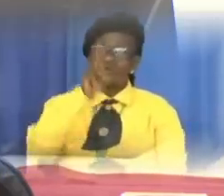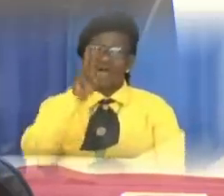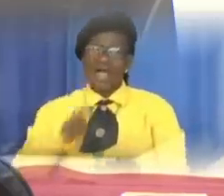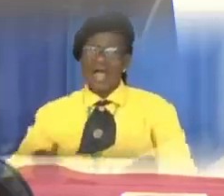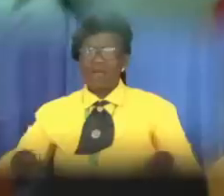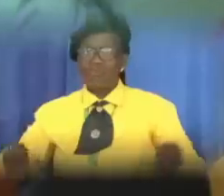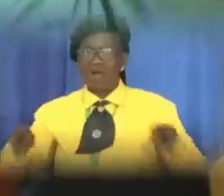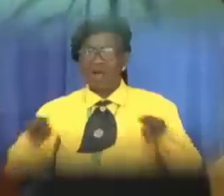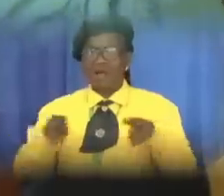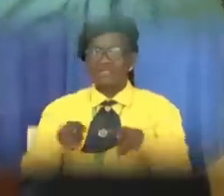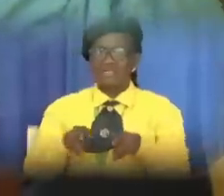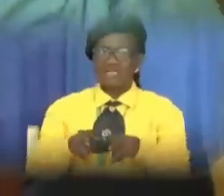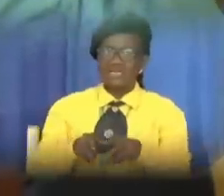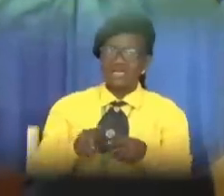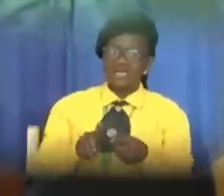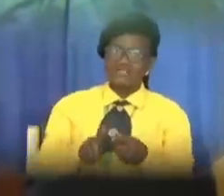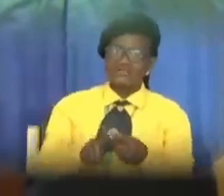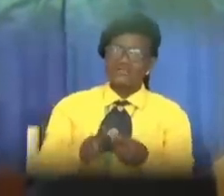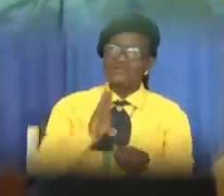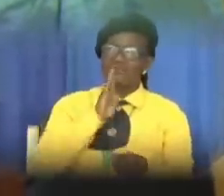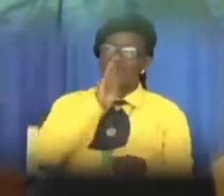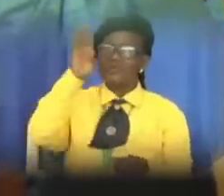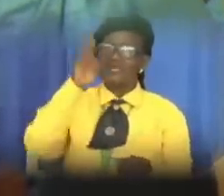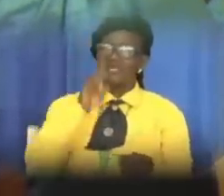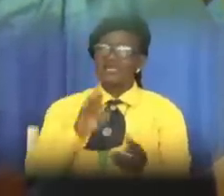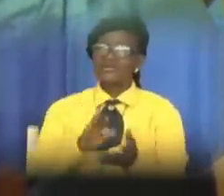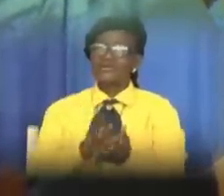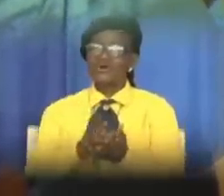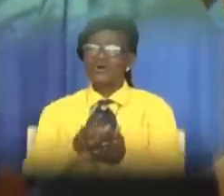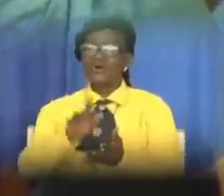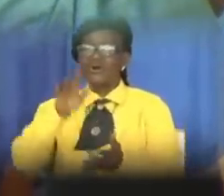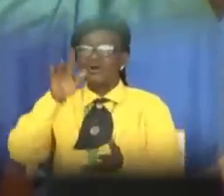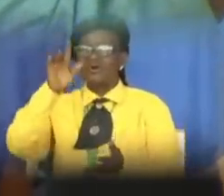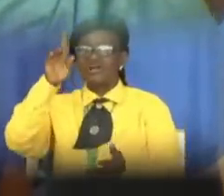You are worthy to be